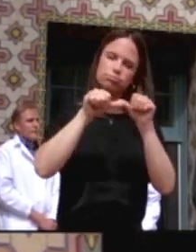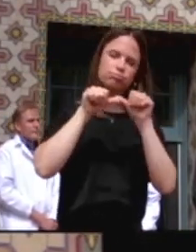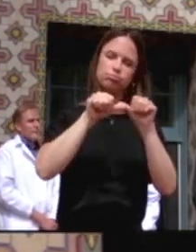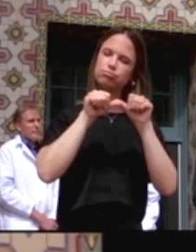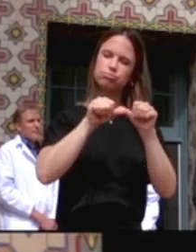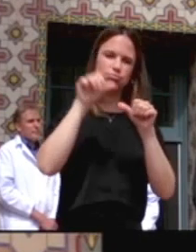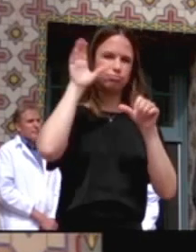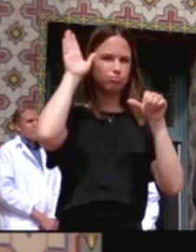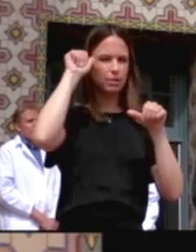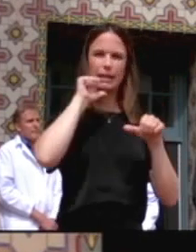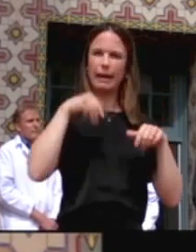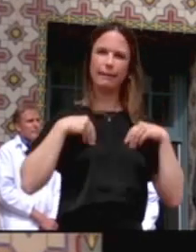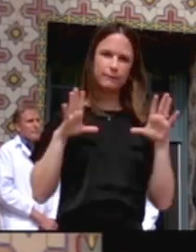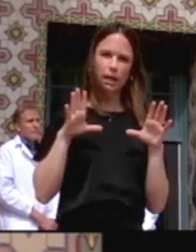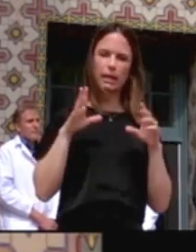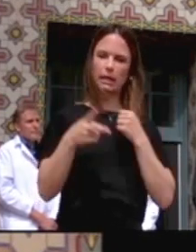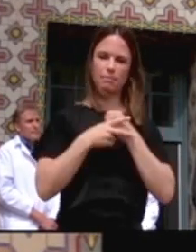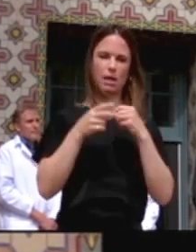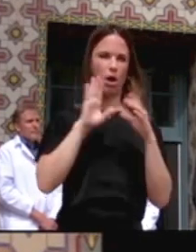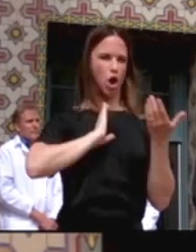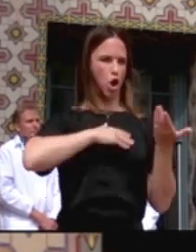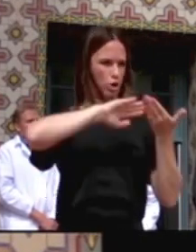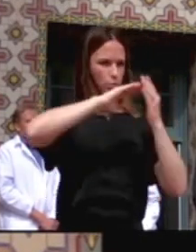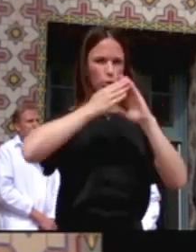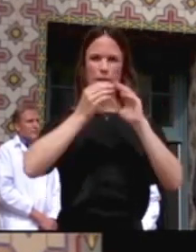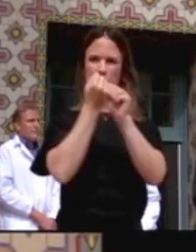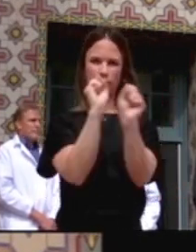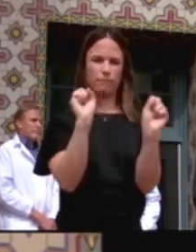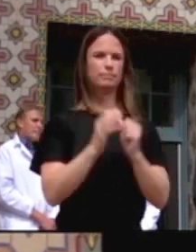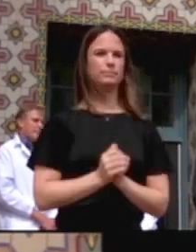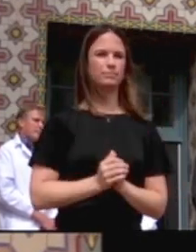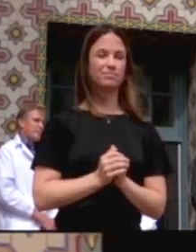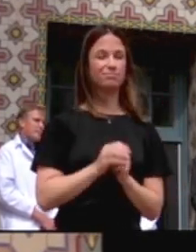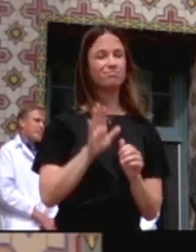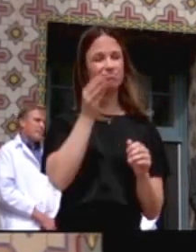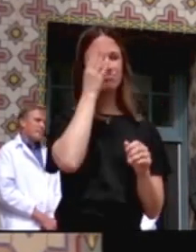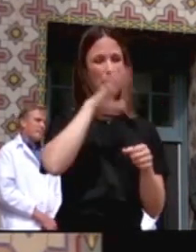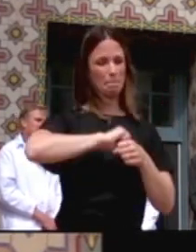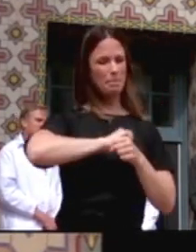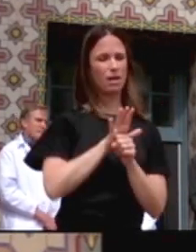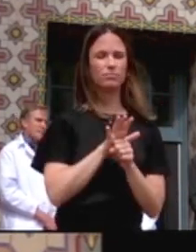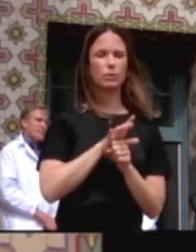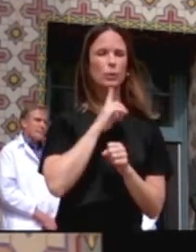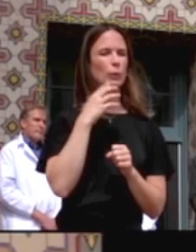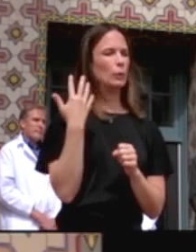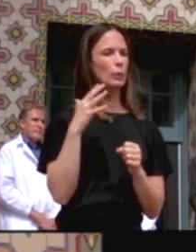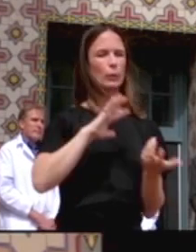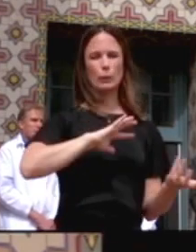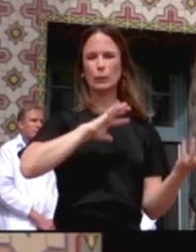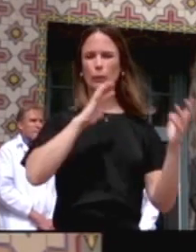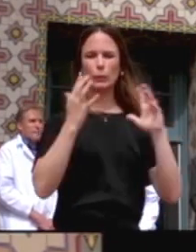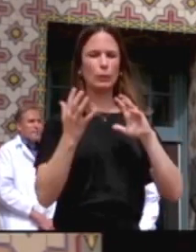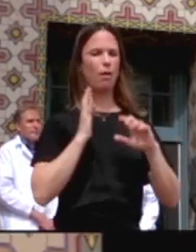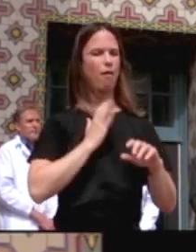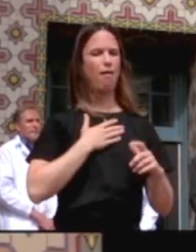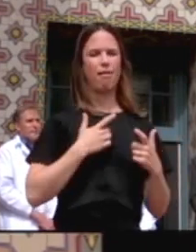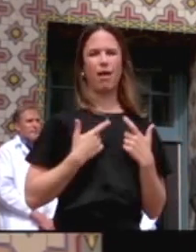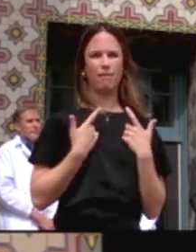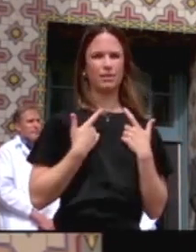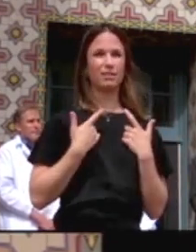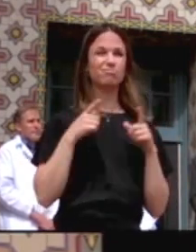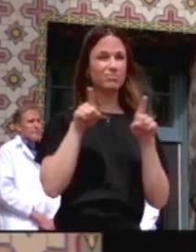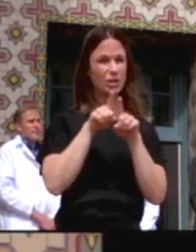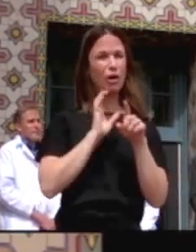to help keep our community safe. This pandemic has disrupted much in our lives and in our